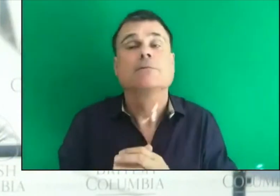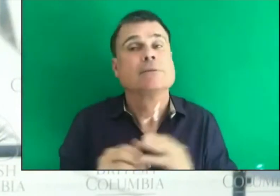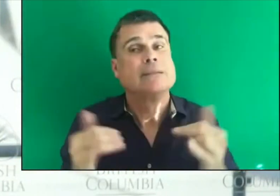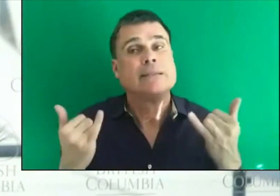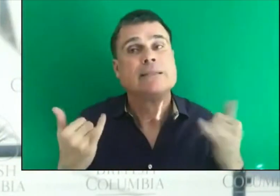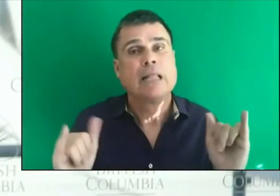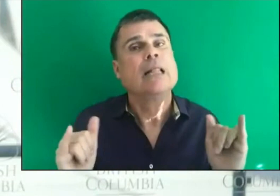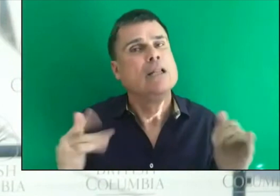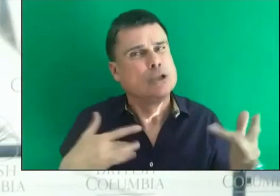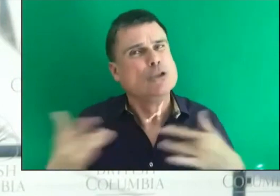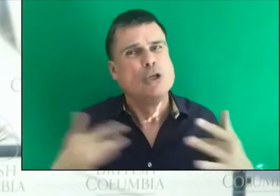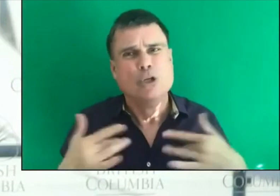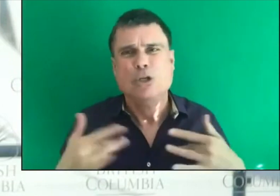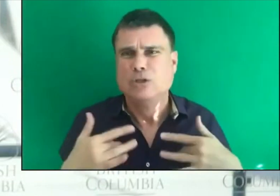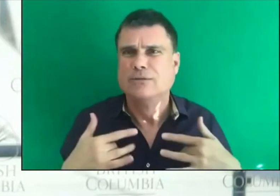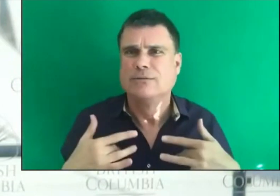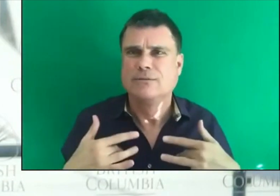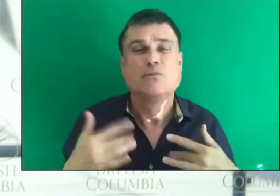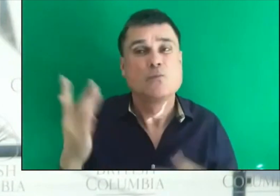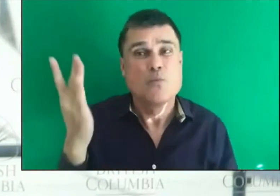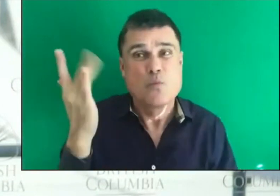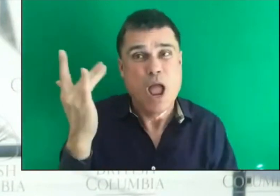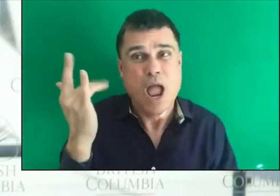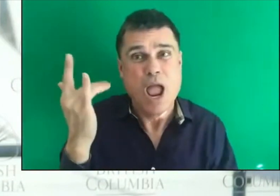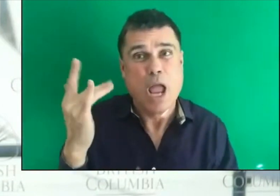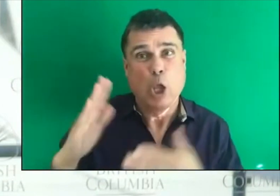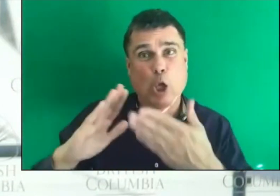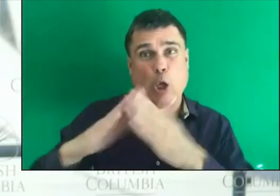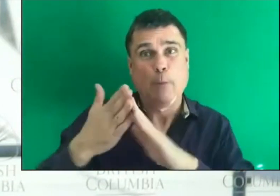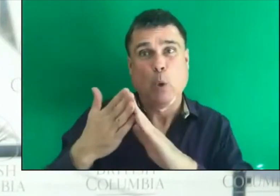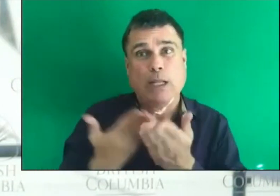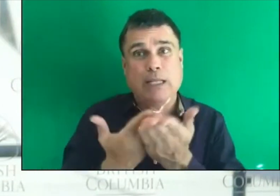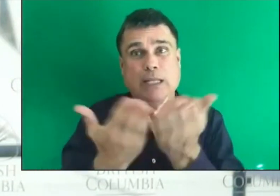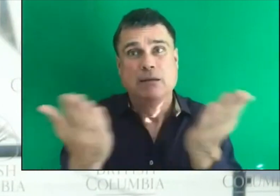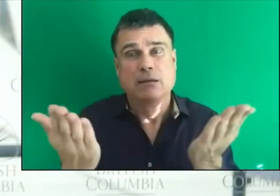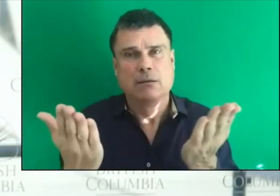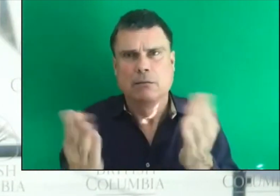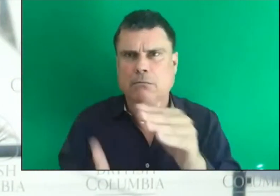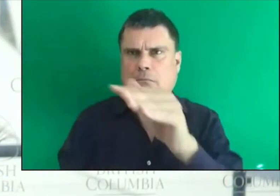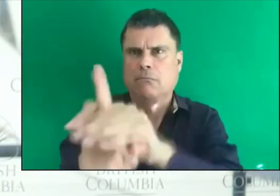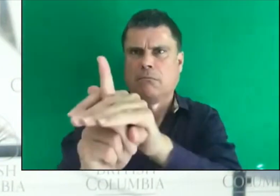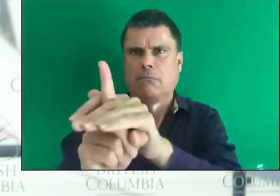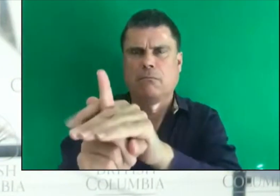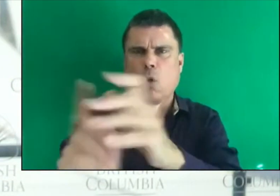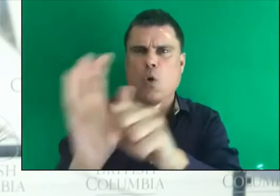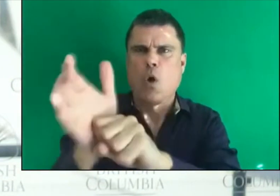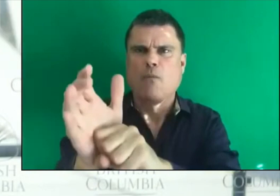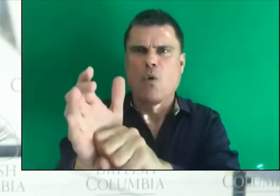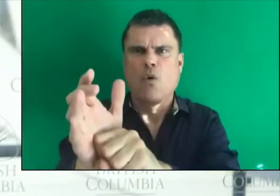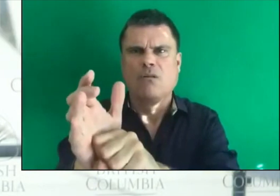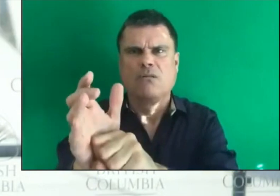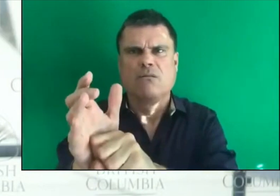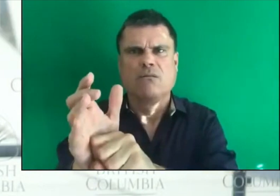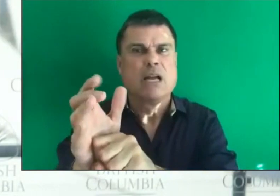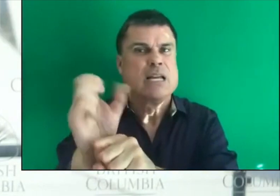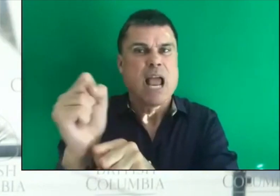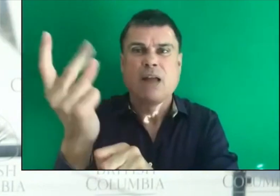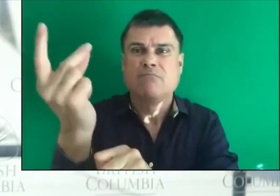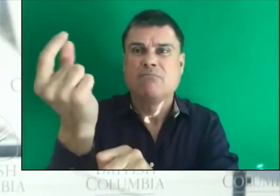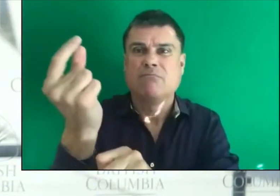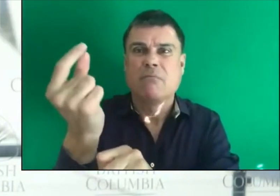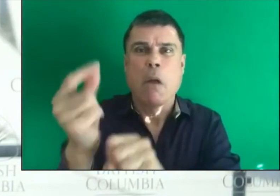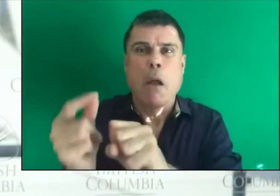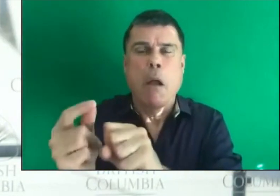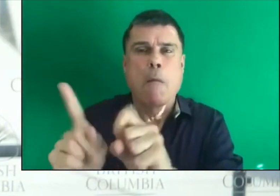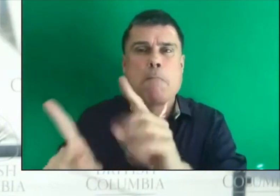settings where we're seeing transmission to larger numbers of people. So these measures that we're taking today are to try and reduce those